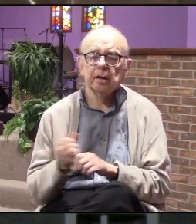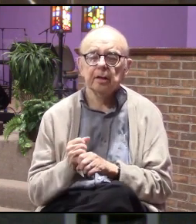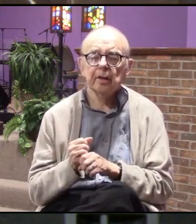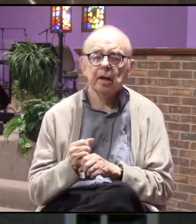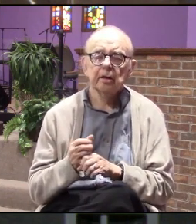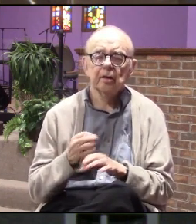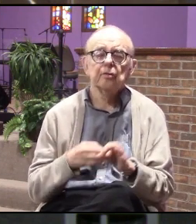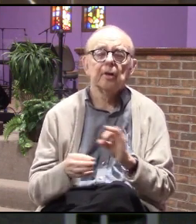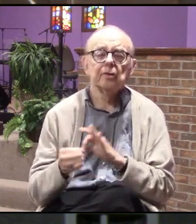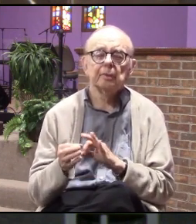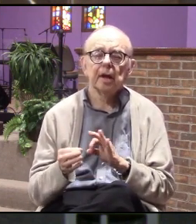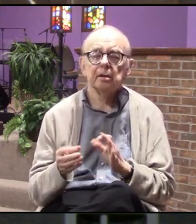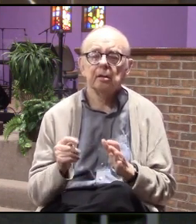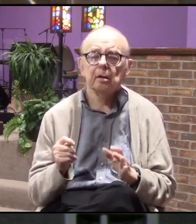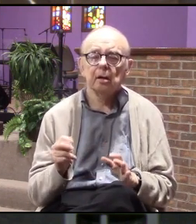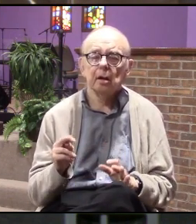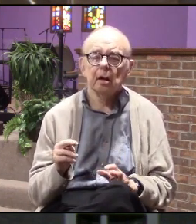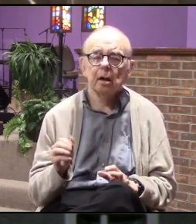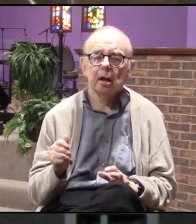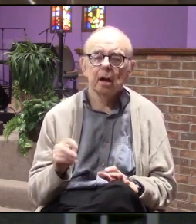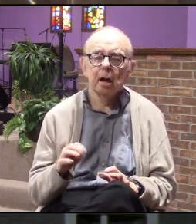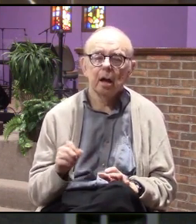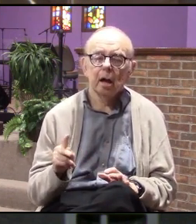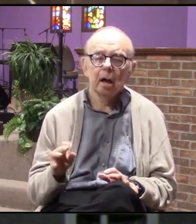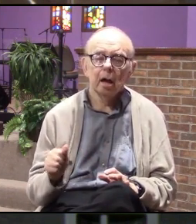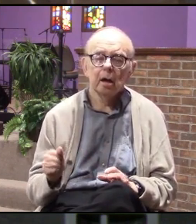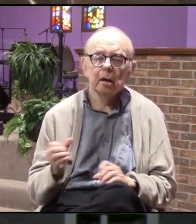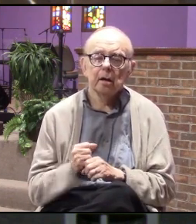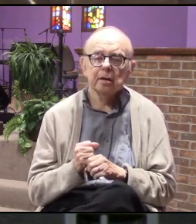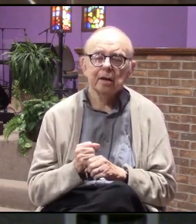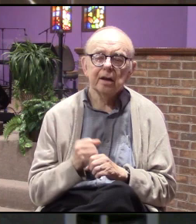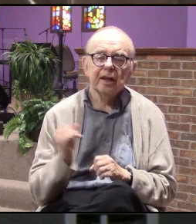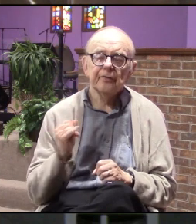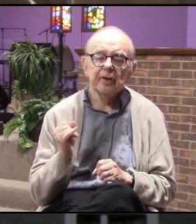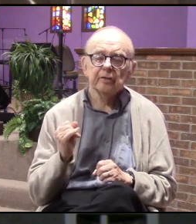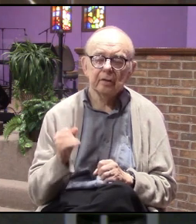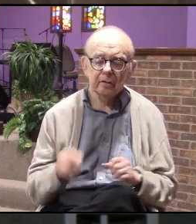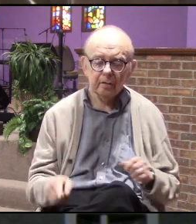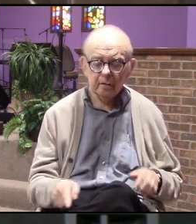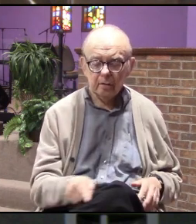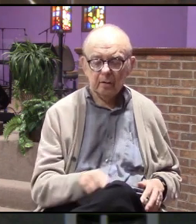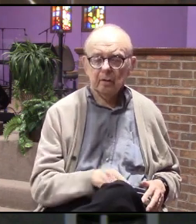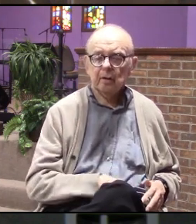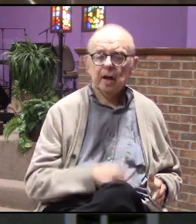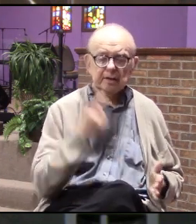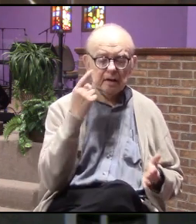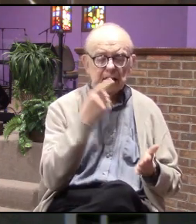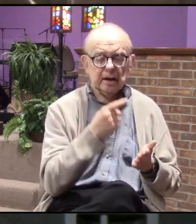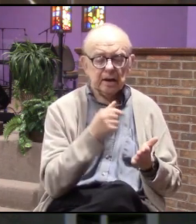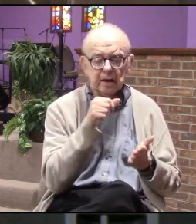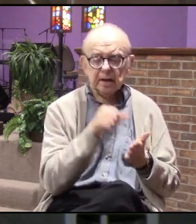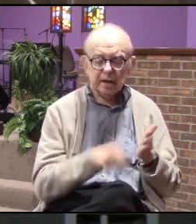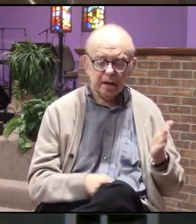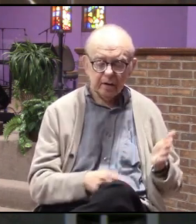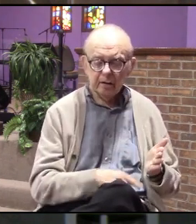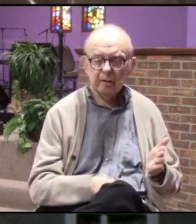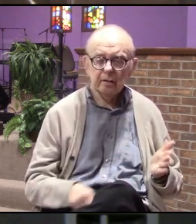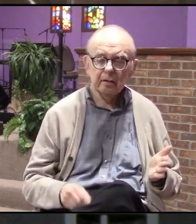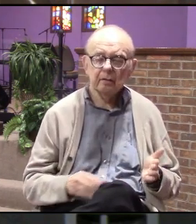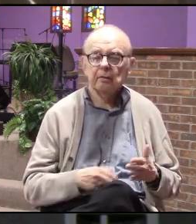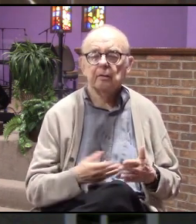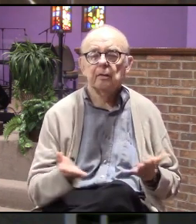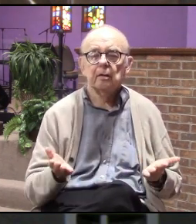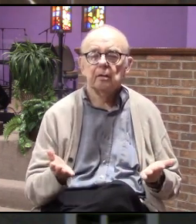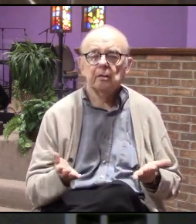the kidney transplant. But she got an infection in her leg, and they had to cut her leg off. And from